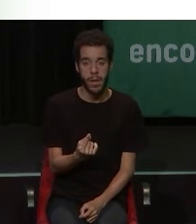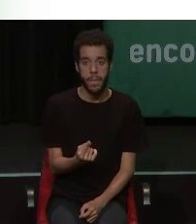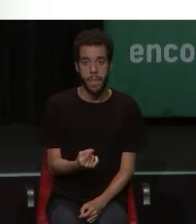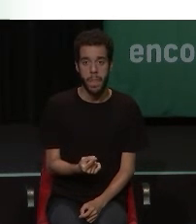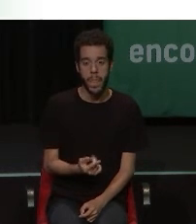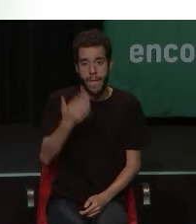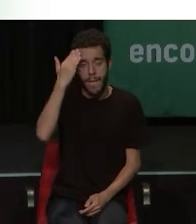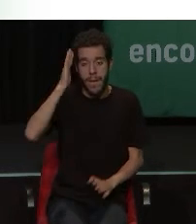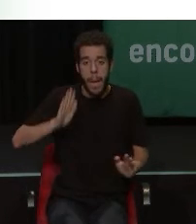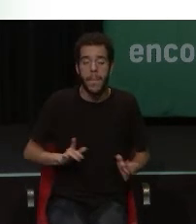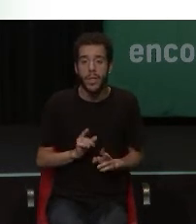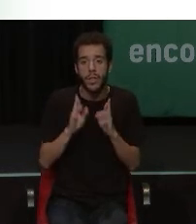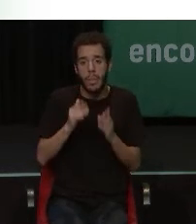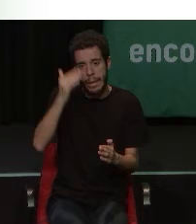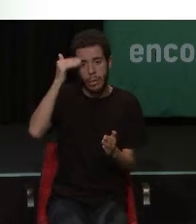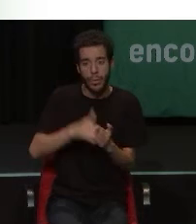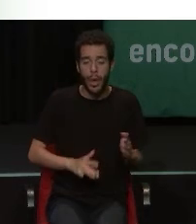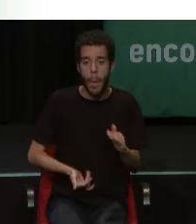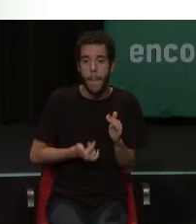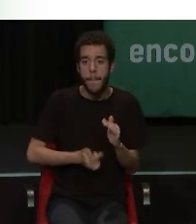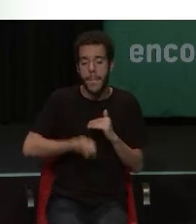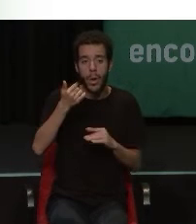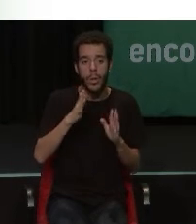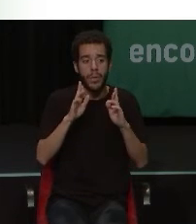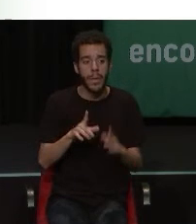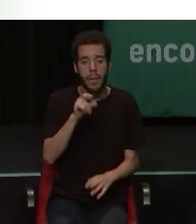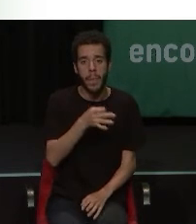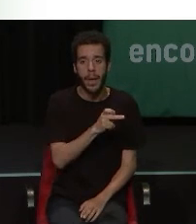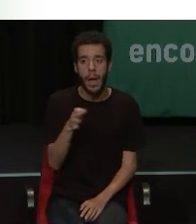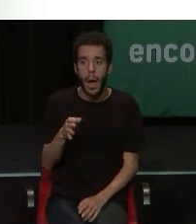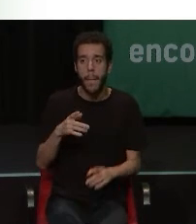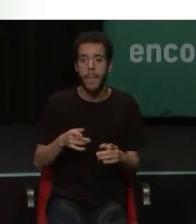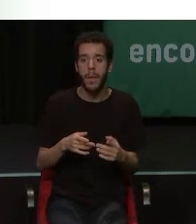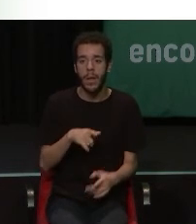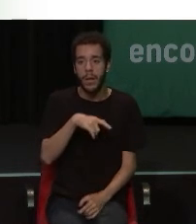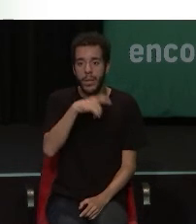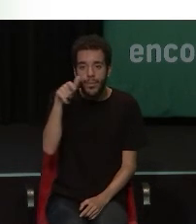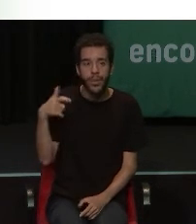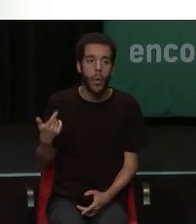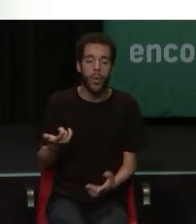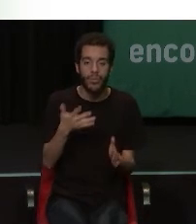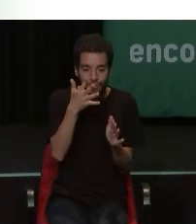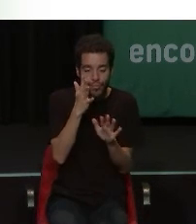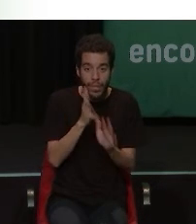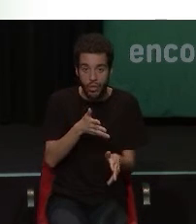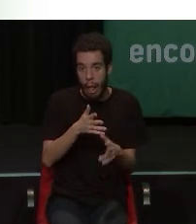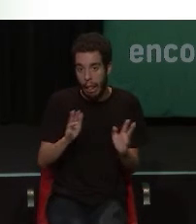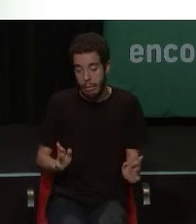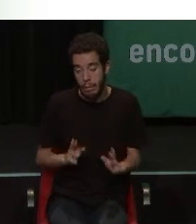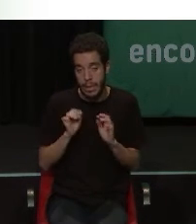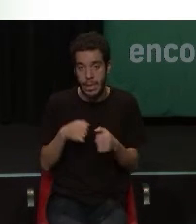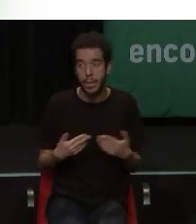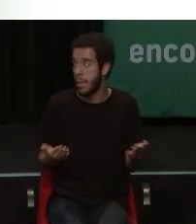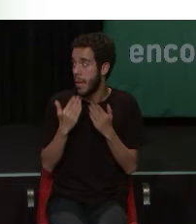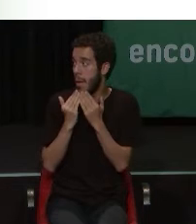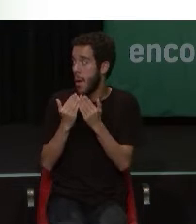year, ter we resultados hope mais that interessantes we e que a nossa will be aplicação able to have tenha more uma adesão interesting também results, and we interessante. hope that our app will be E muito